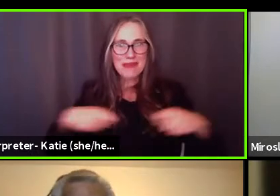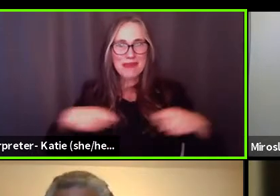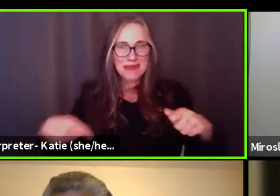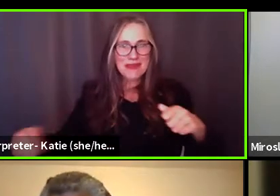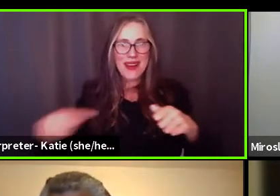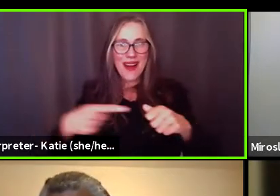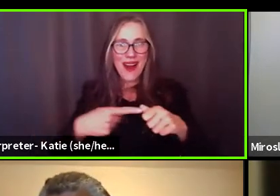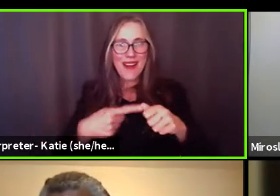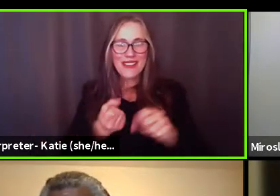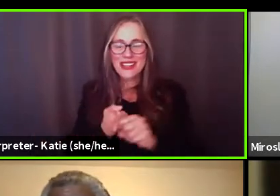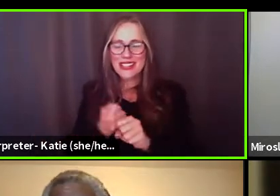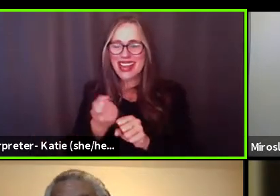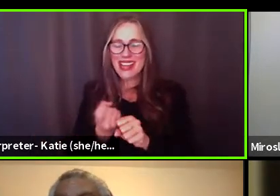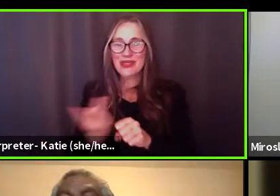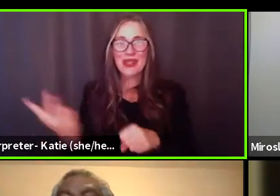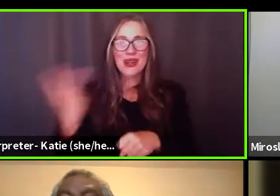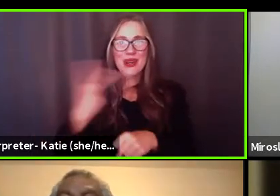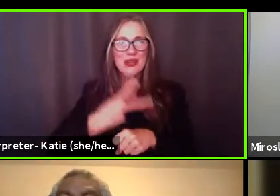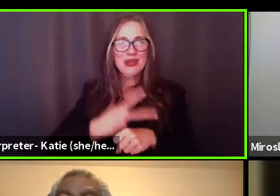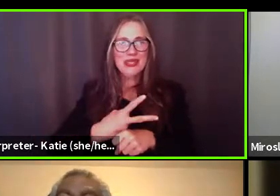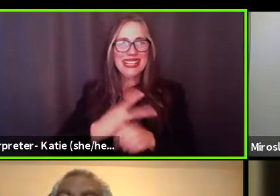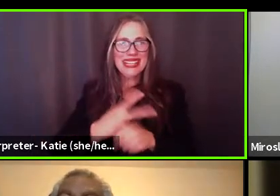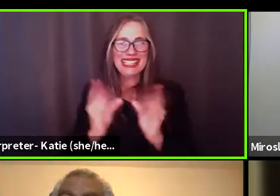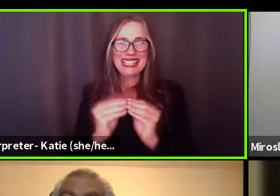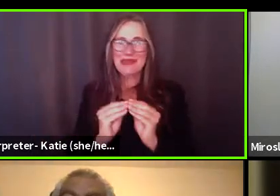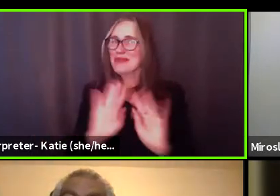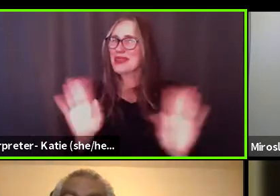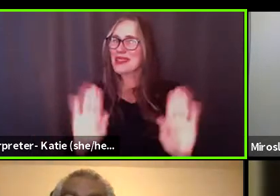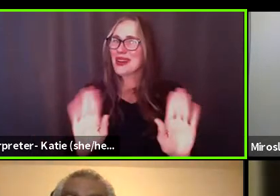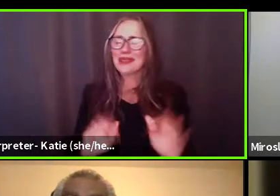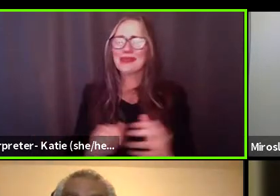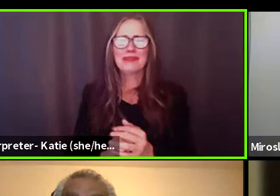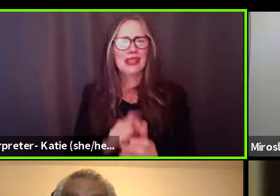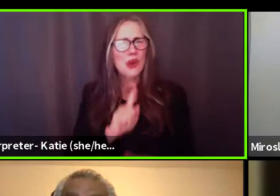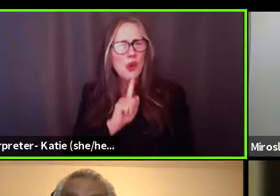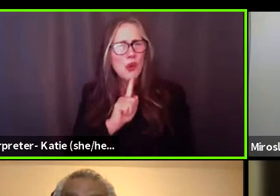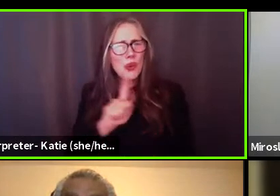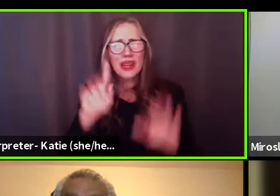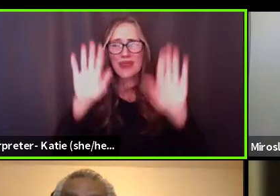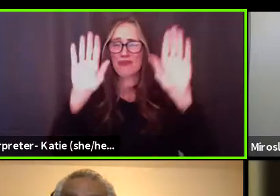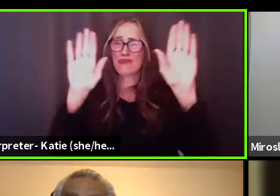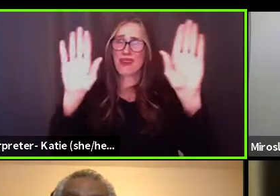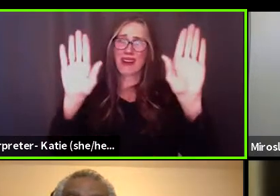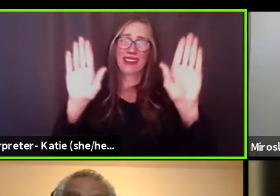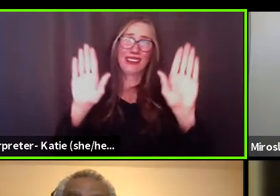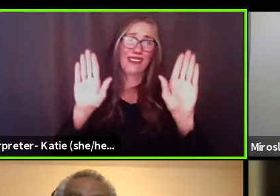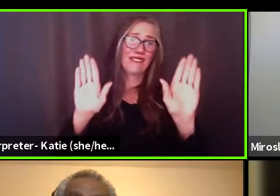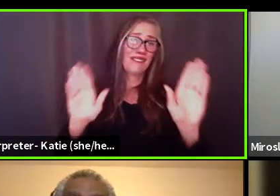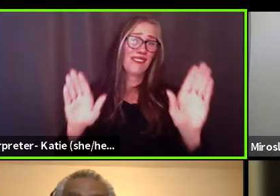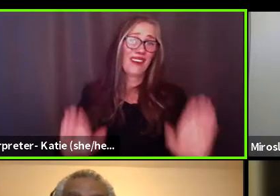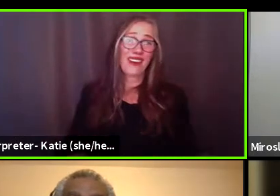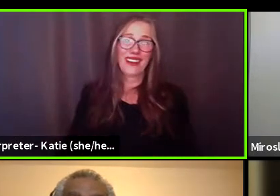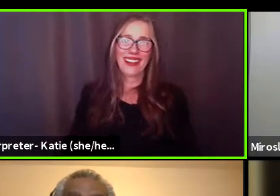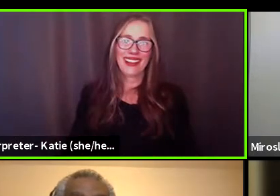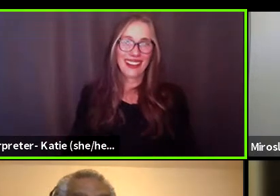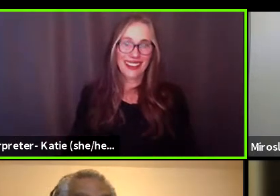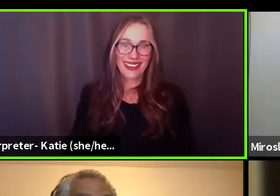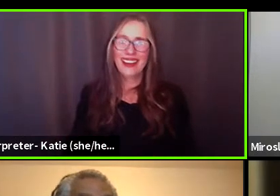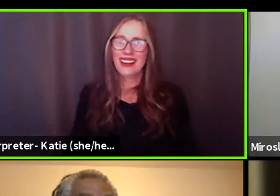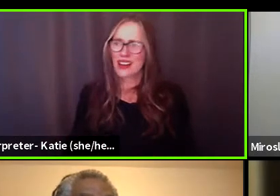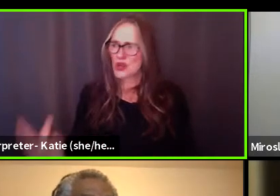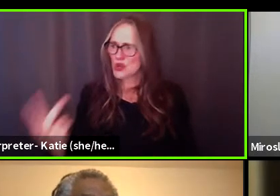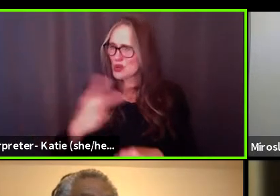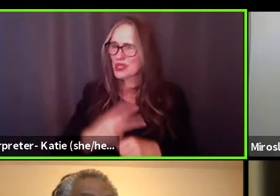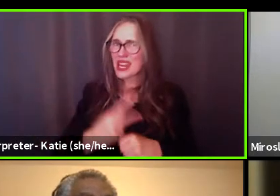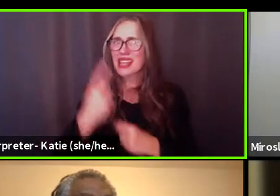symposium but no i'm kidding this has been so wonderful and so um having these two days to